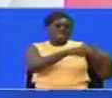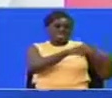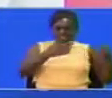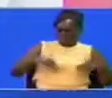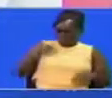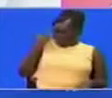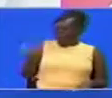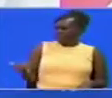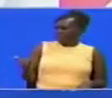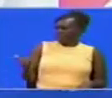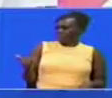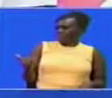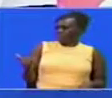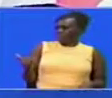people?